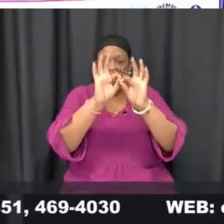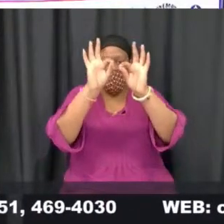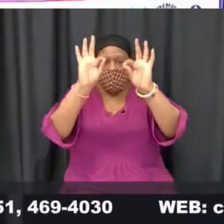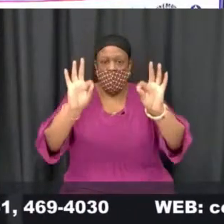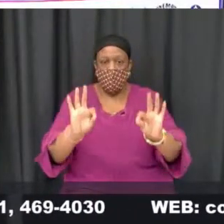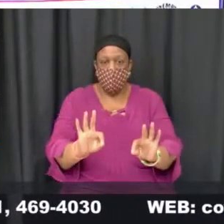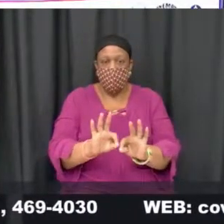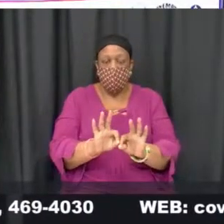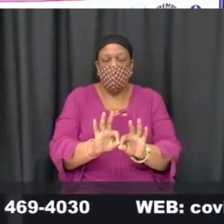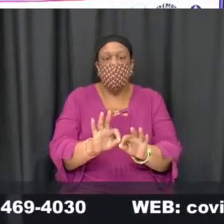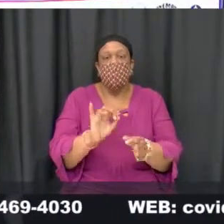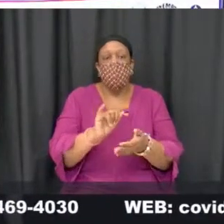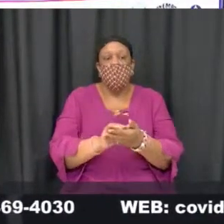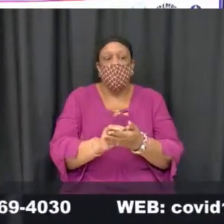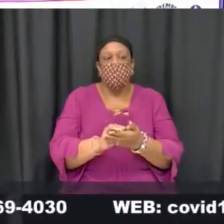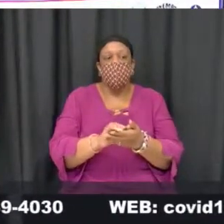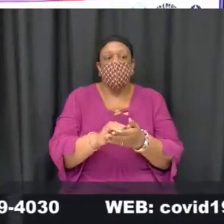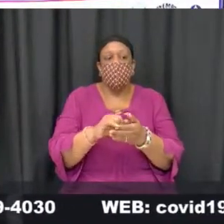Chief Medical Officer.